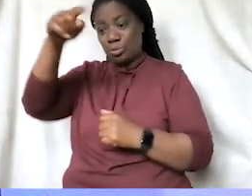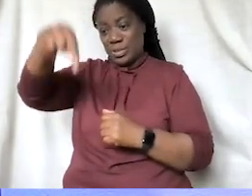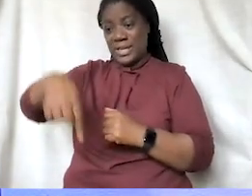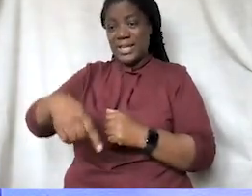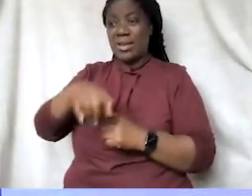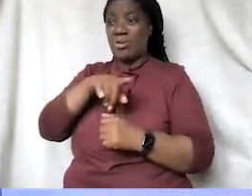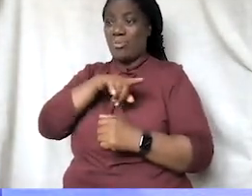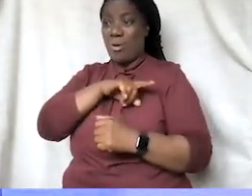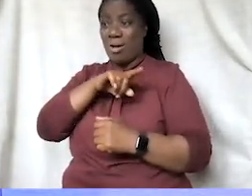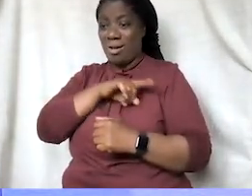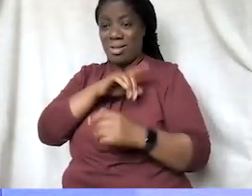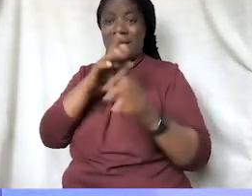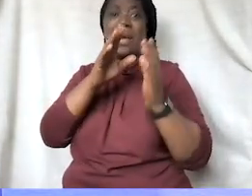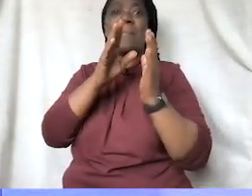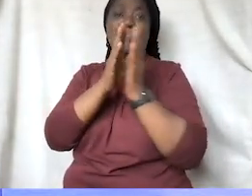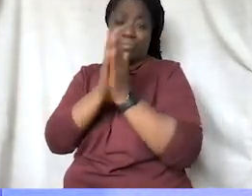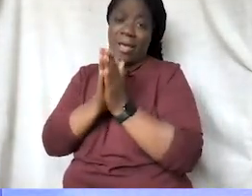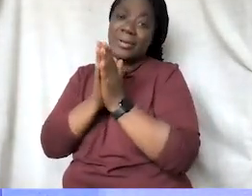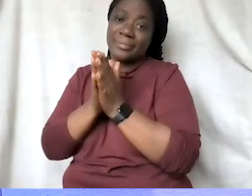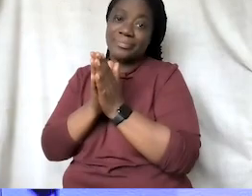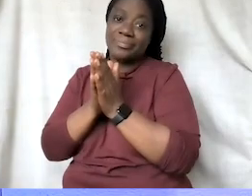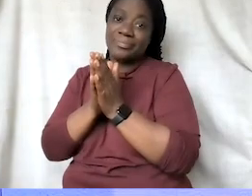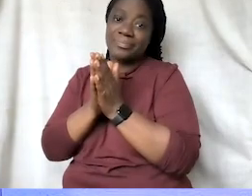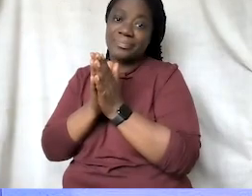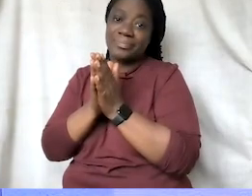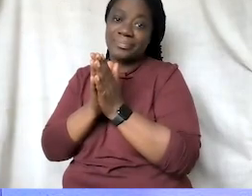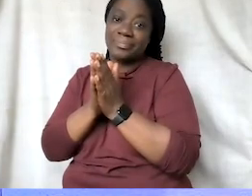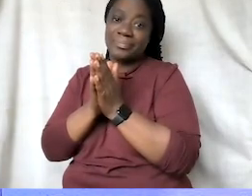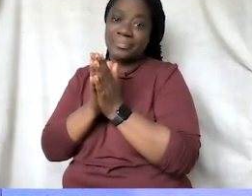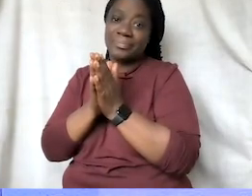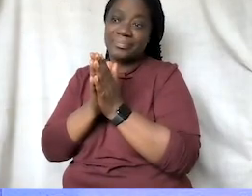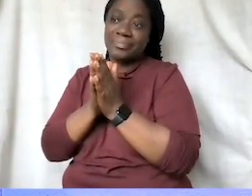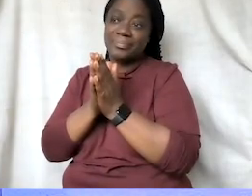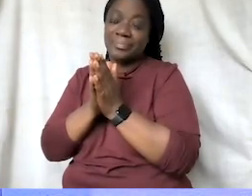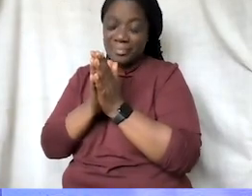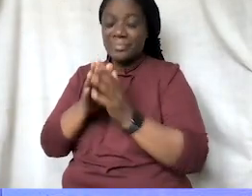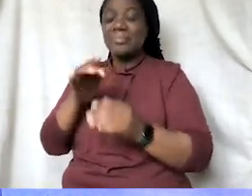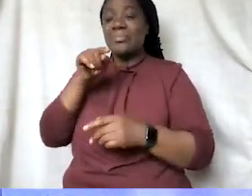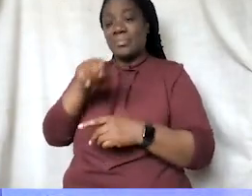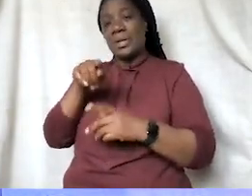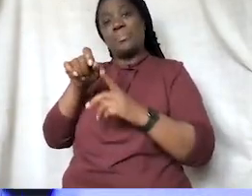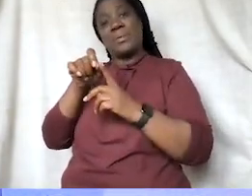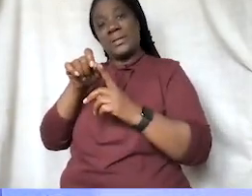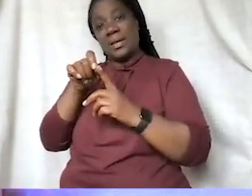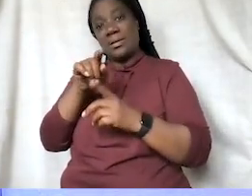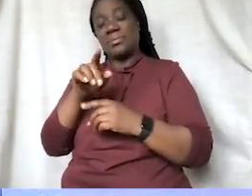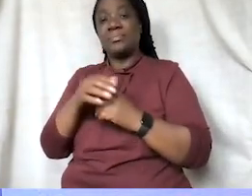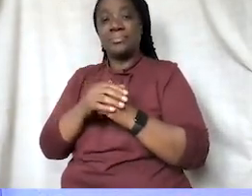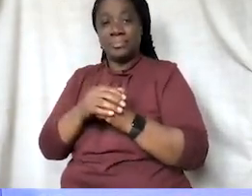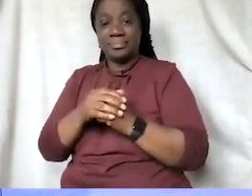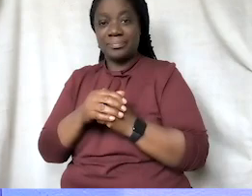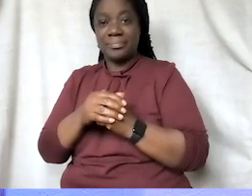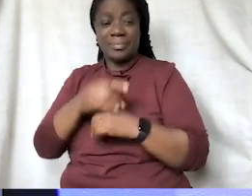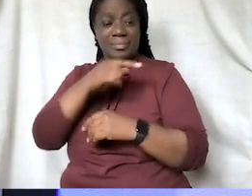today because of prayer. And so the Bible said, Peter was in prison, but prayer